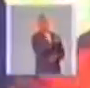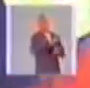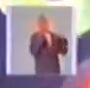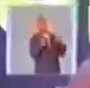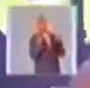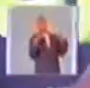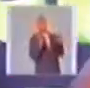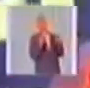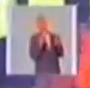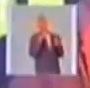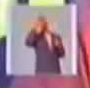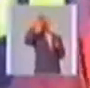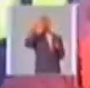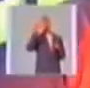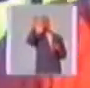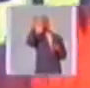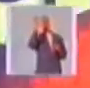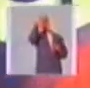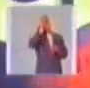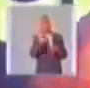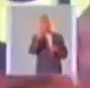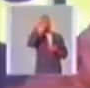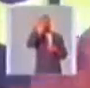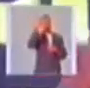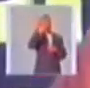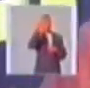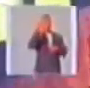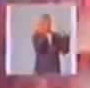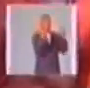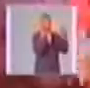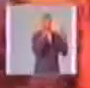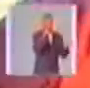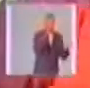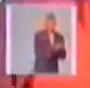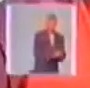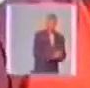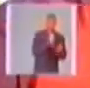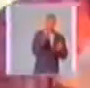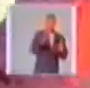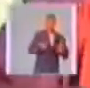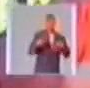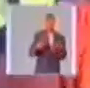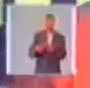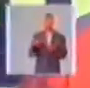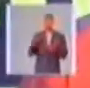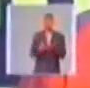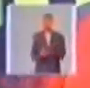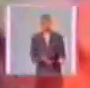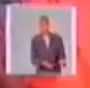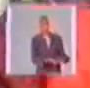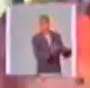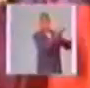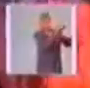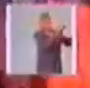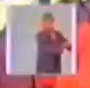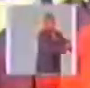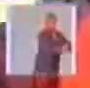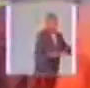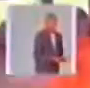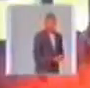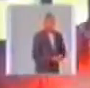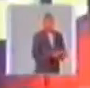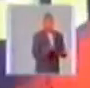Senator Swana. And you see Abana Waha, and you see what had said, Sabre ya. Malaka e kaseno na emwa afone